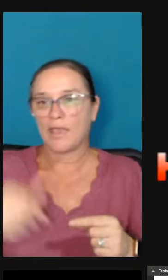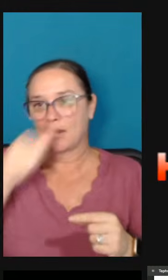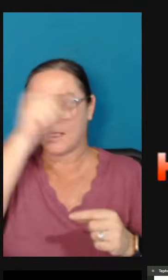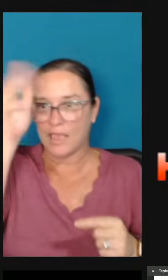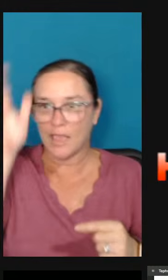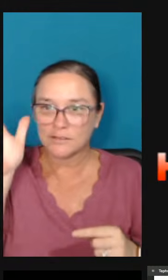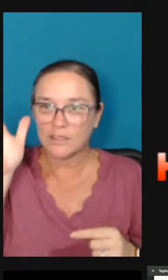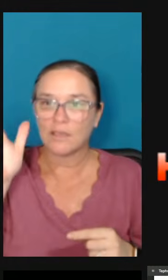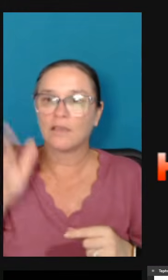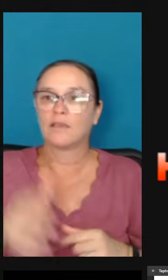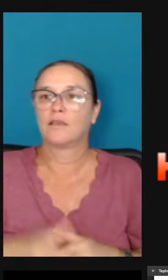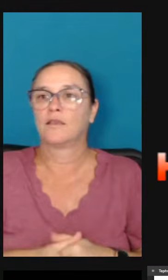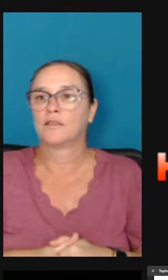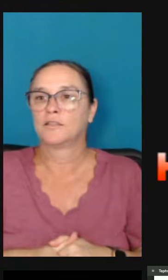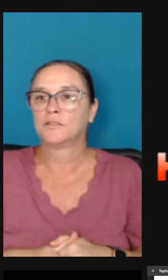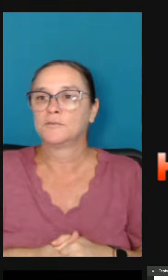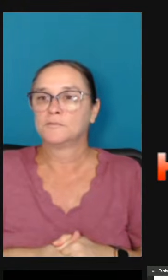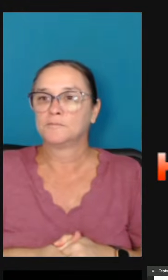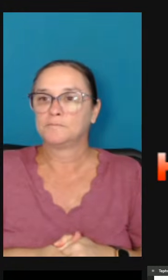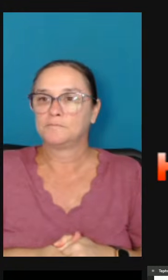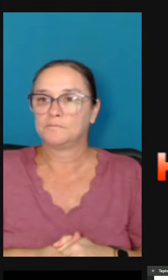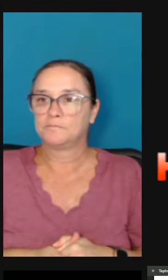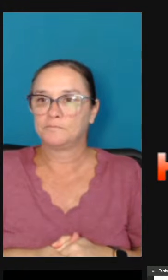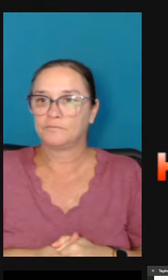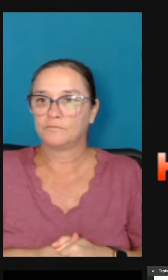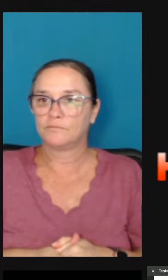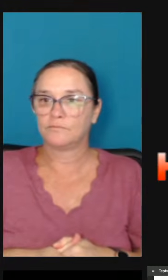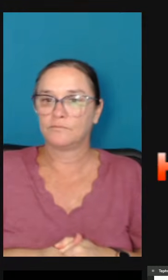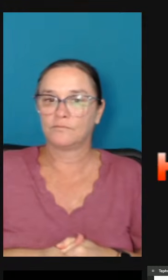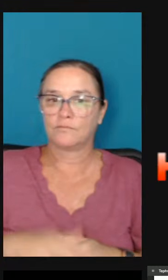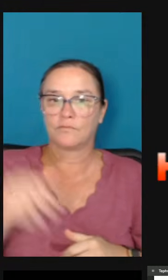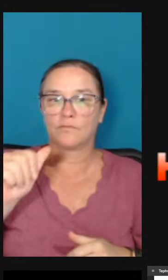Alaska, in Argentina,